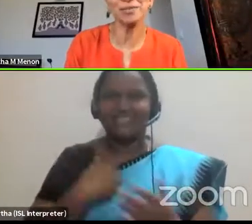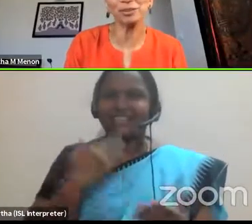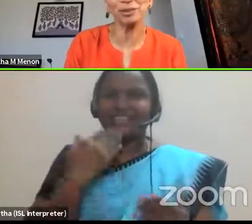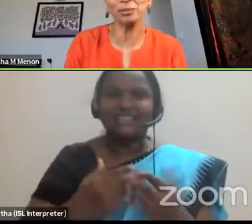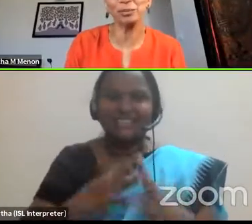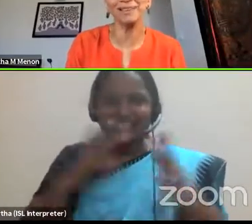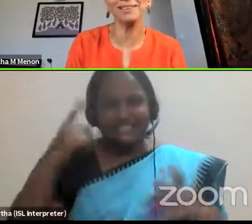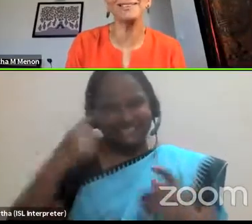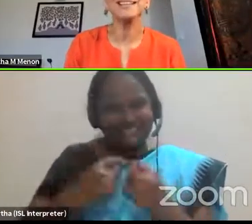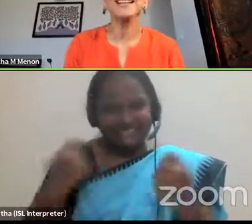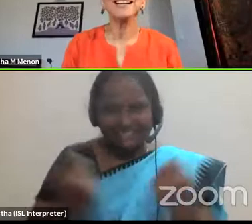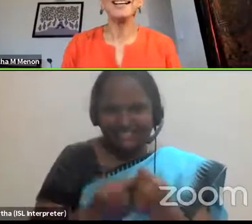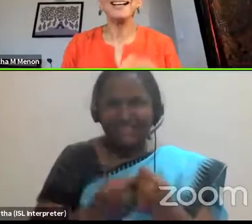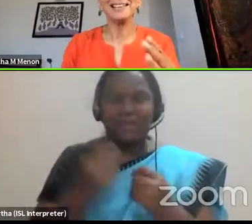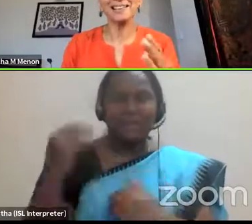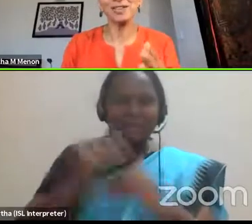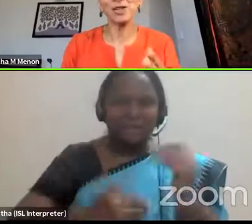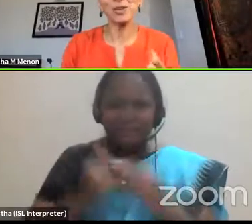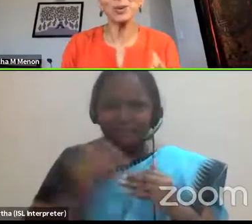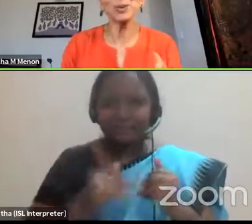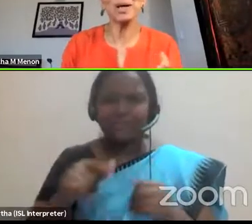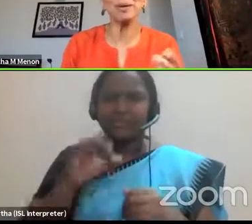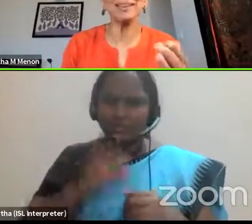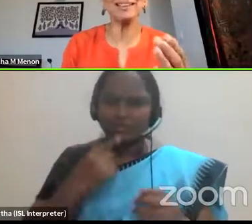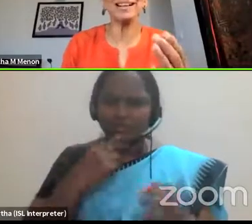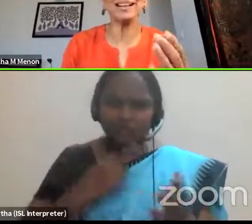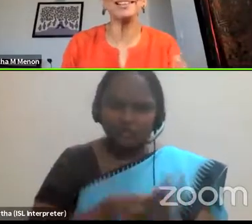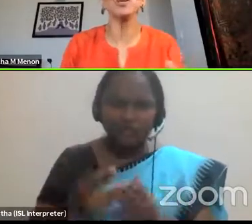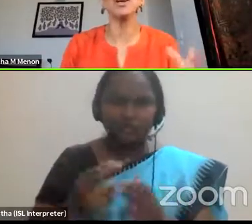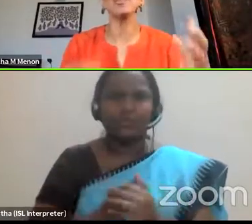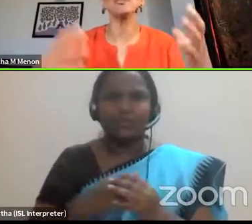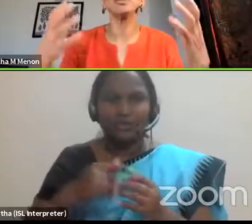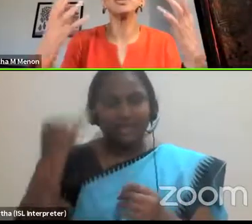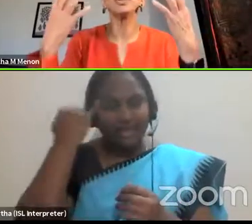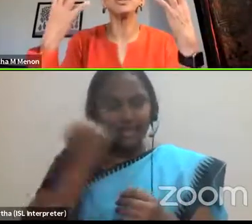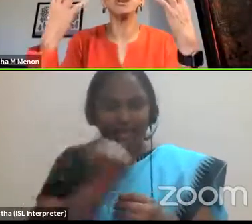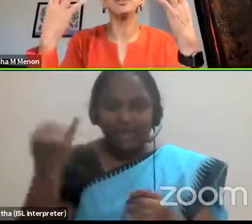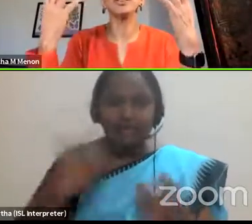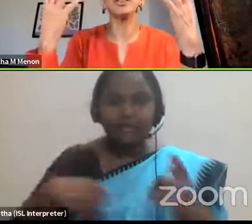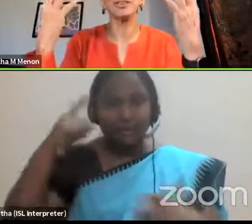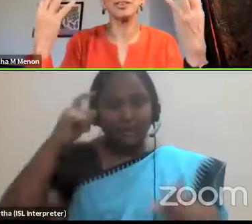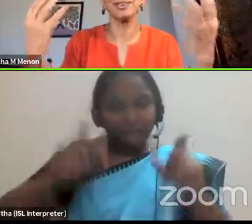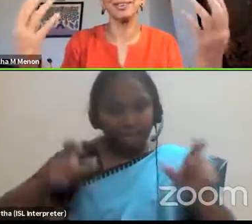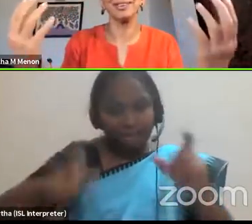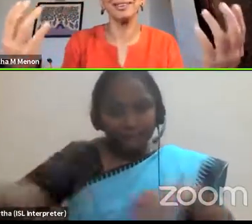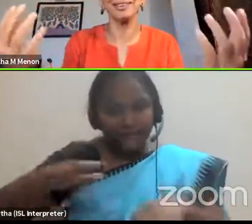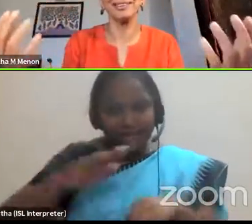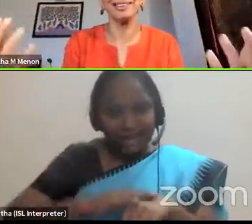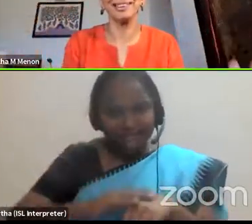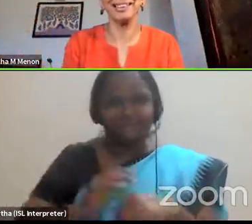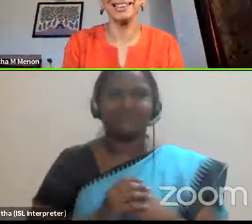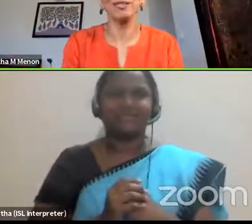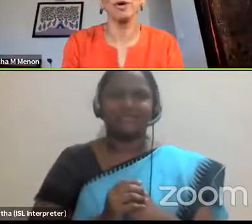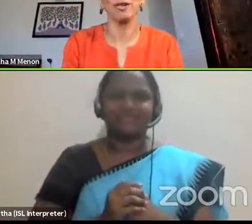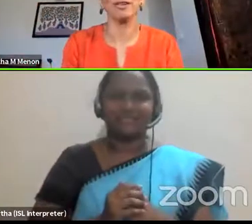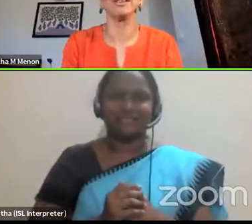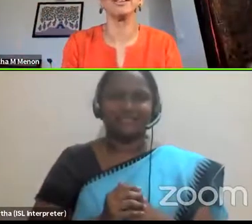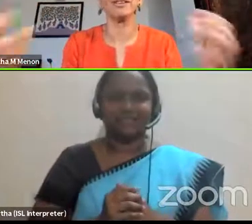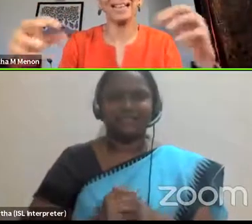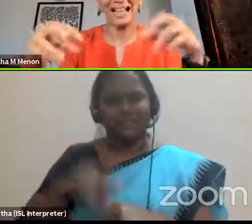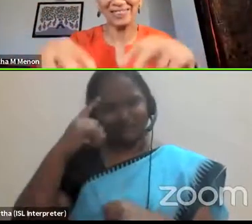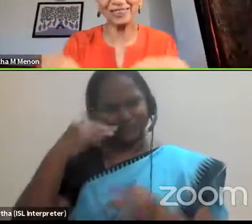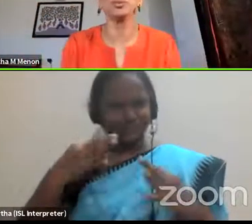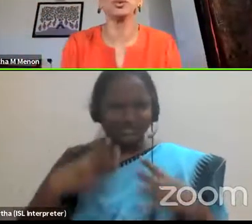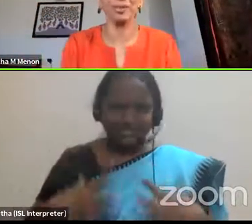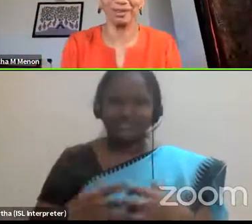labs team for building this. And it is true. I mean, the idea was that people would experience this for